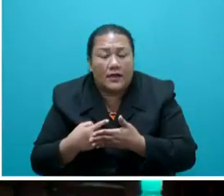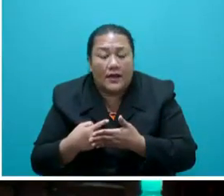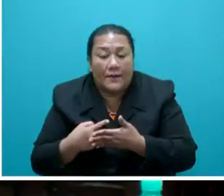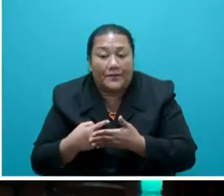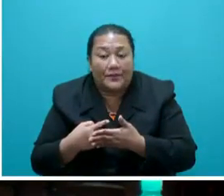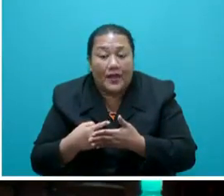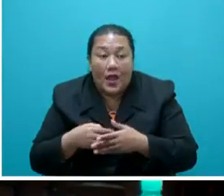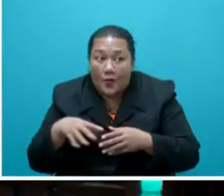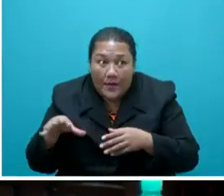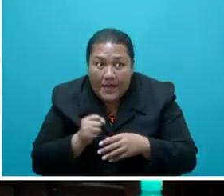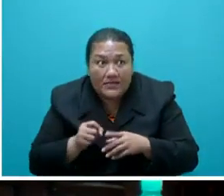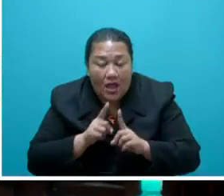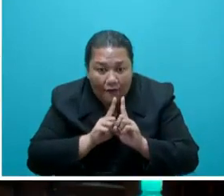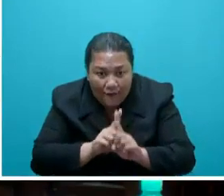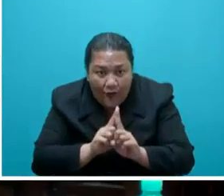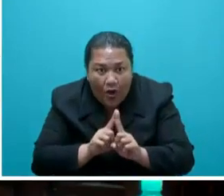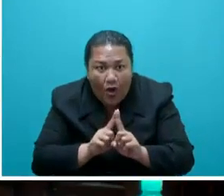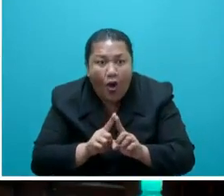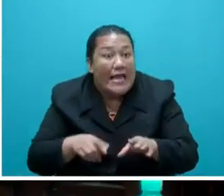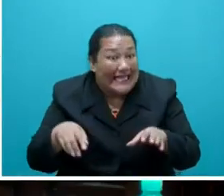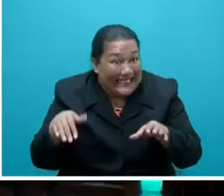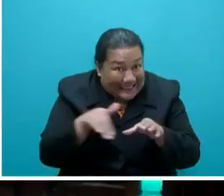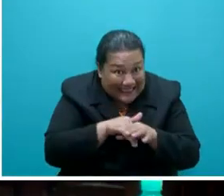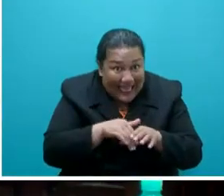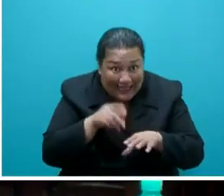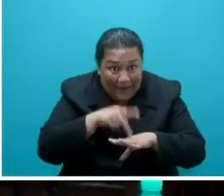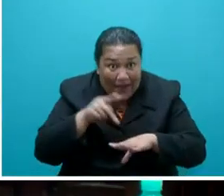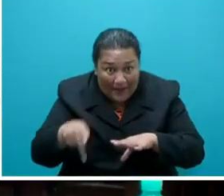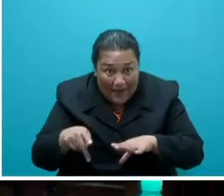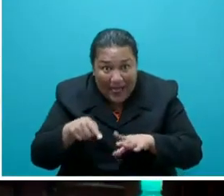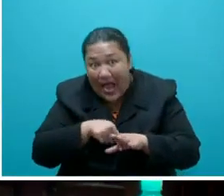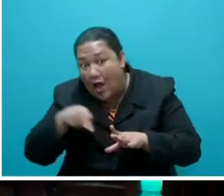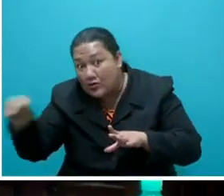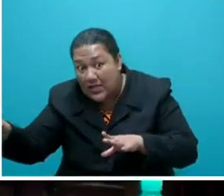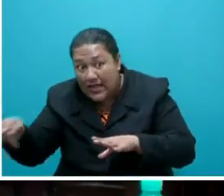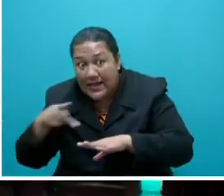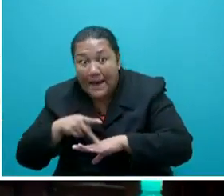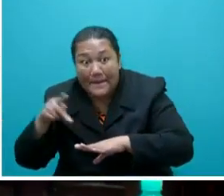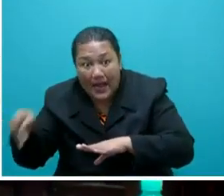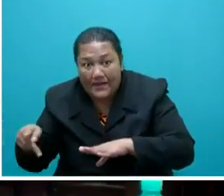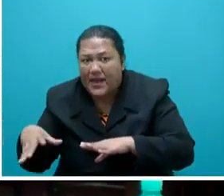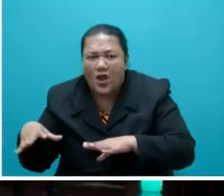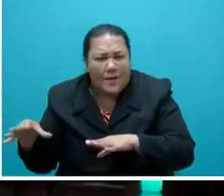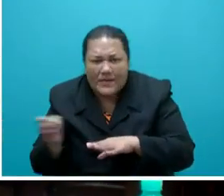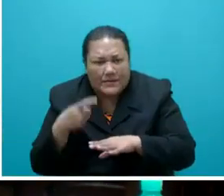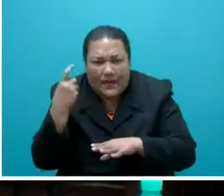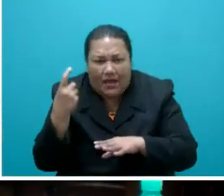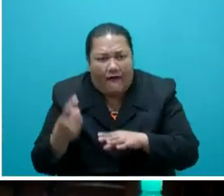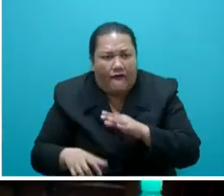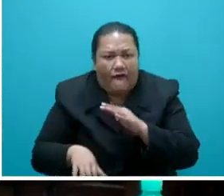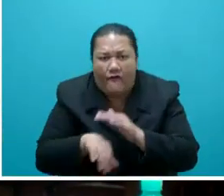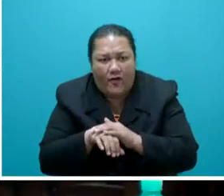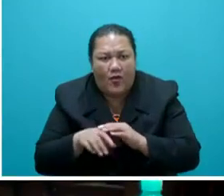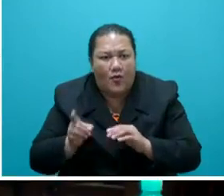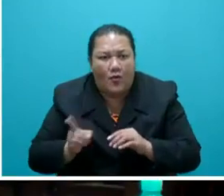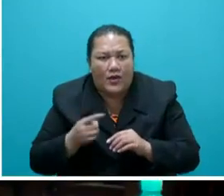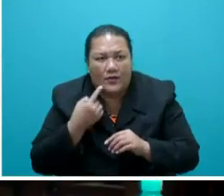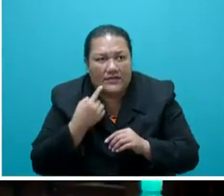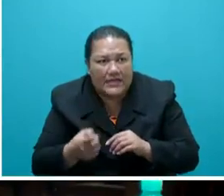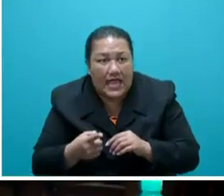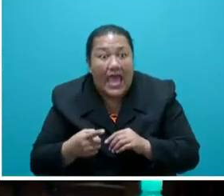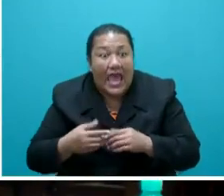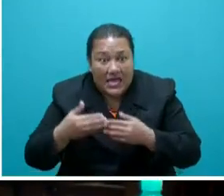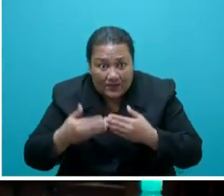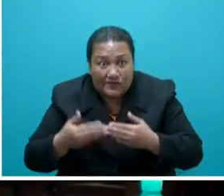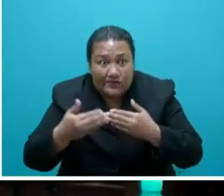and outside this House on issues that matter to the people that we serve. And I say this at an opportune time as we embark on the